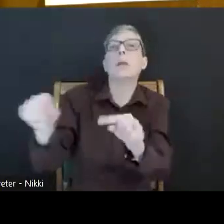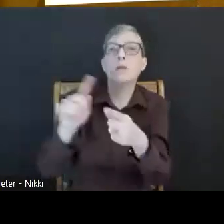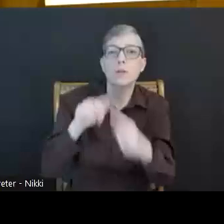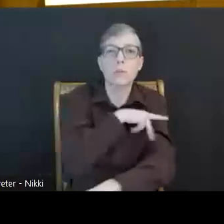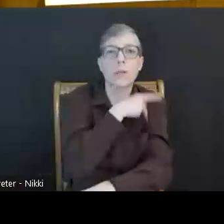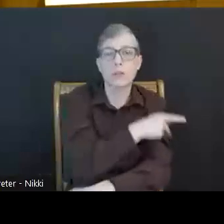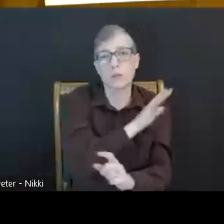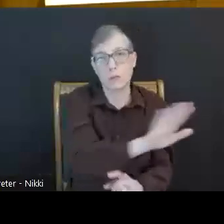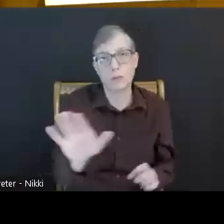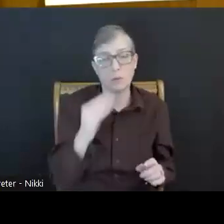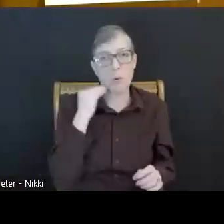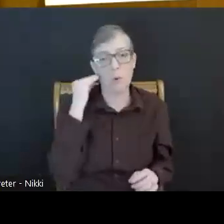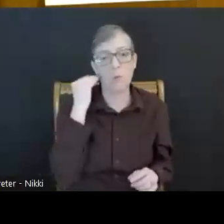weeks.